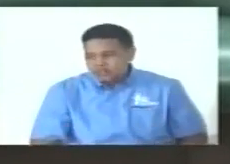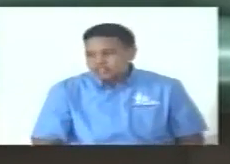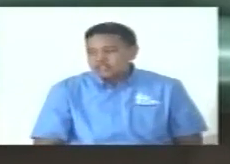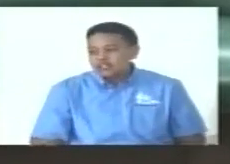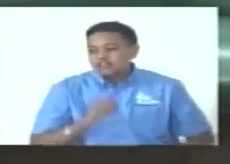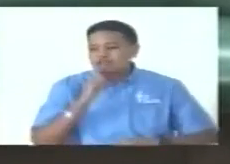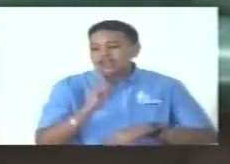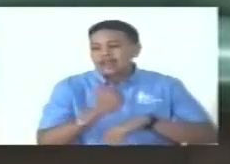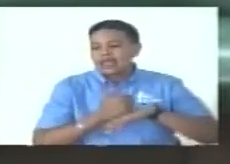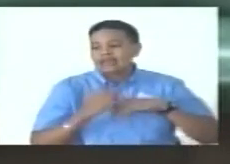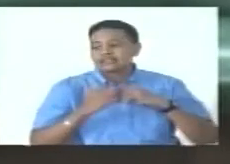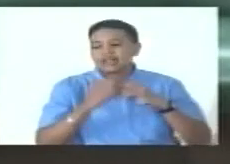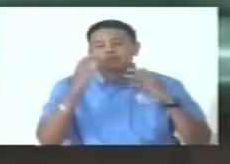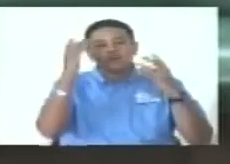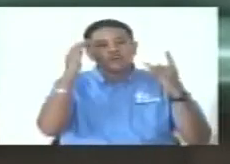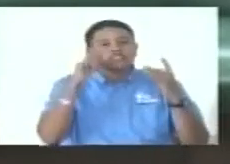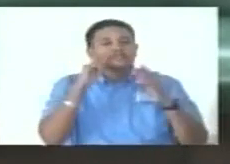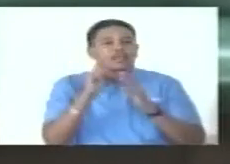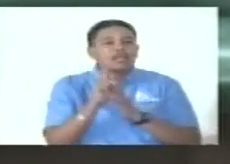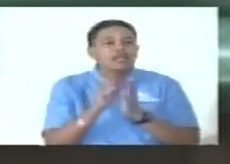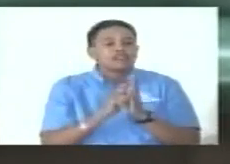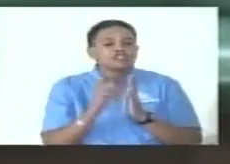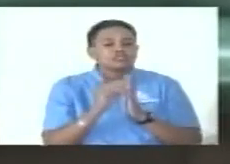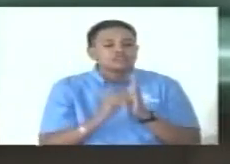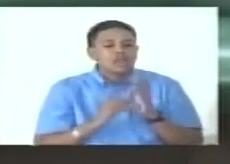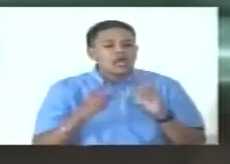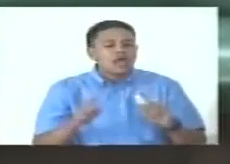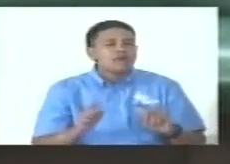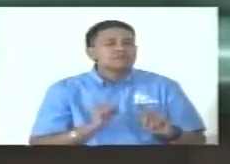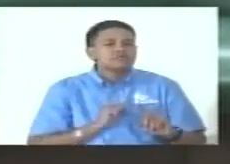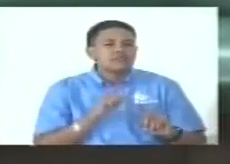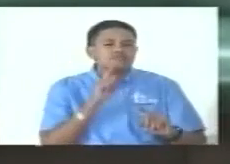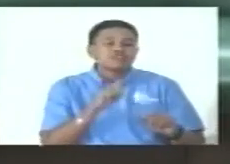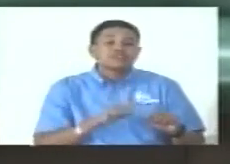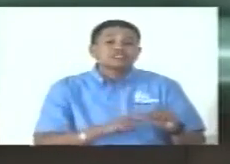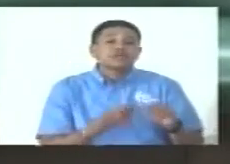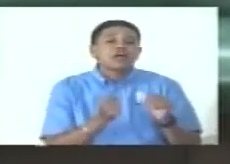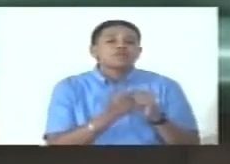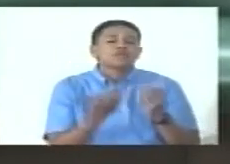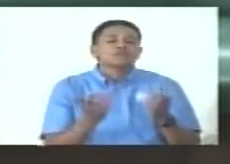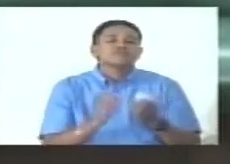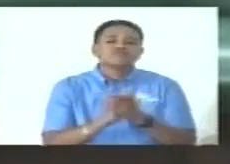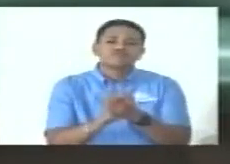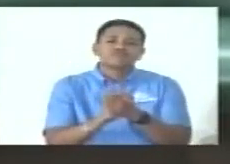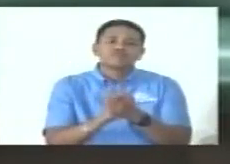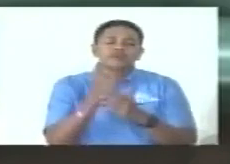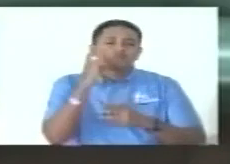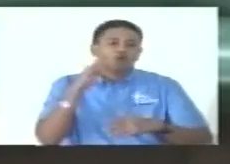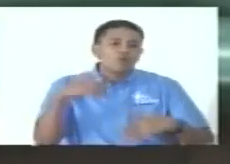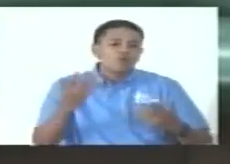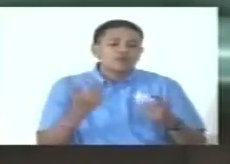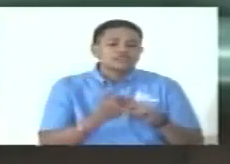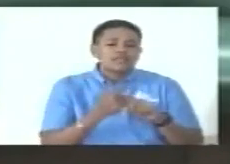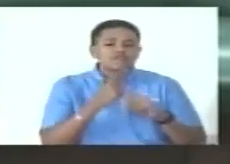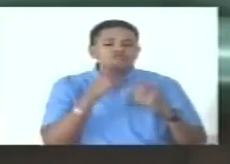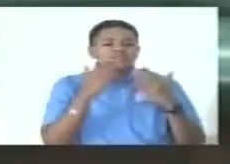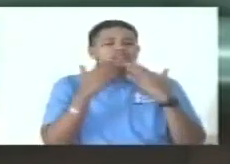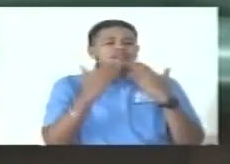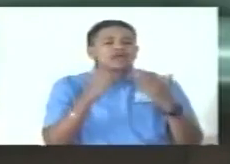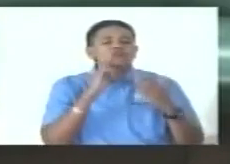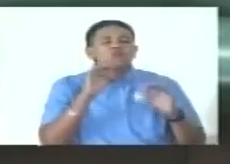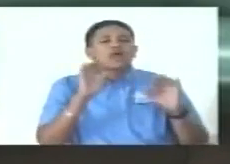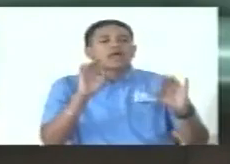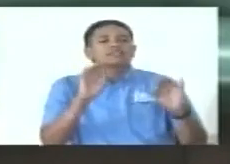established to consider the legislation. And so I begin with commendations for and thanks to the